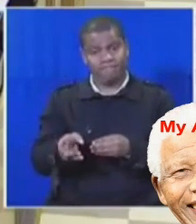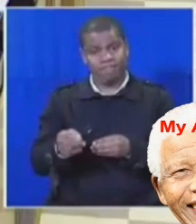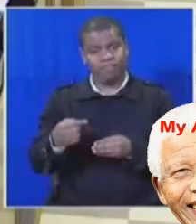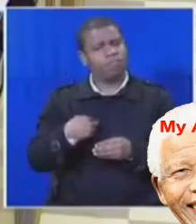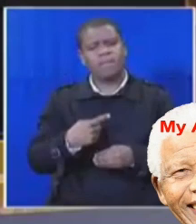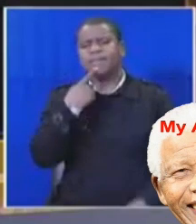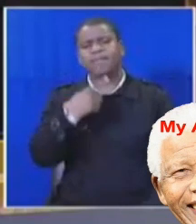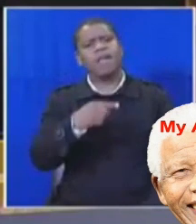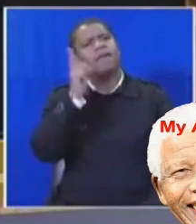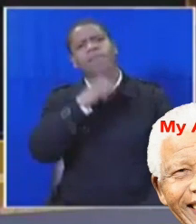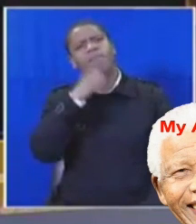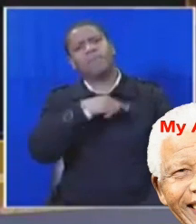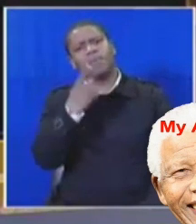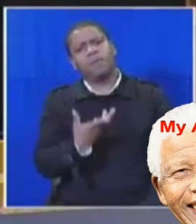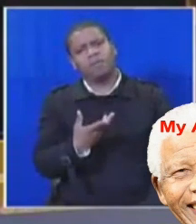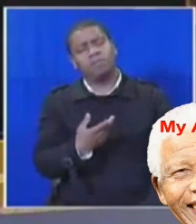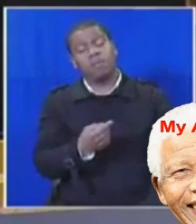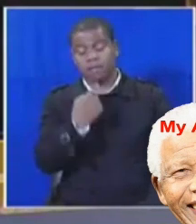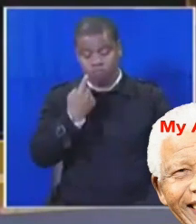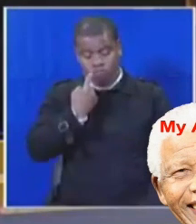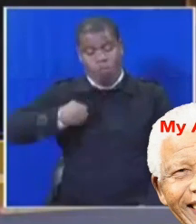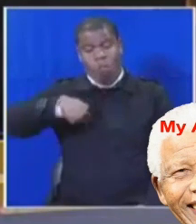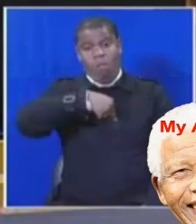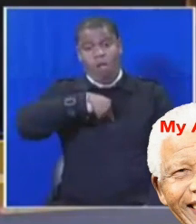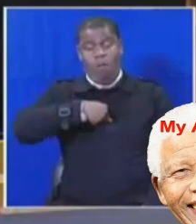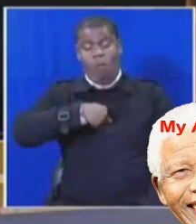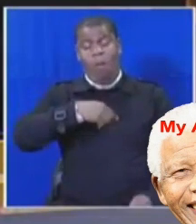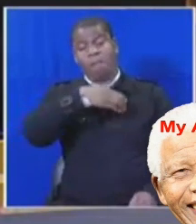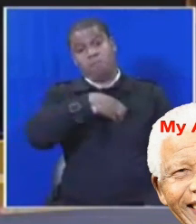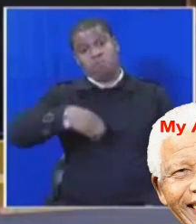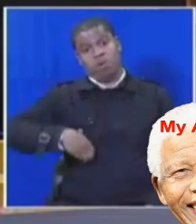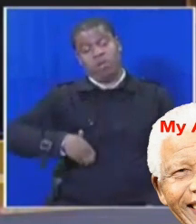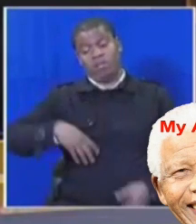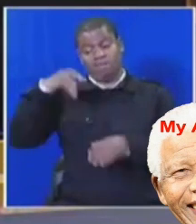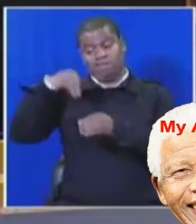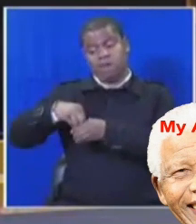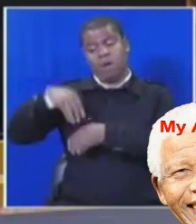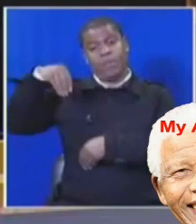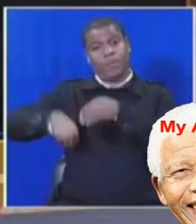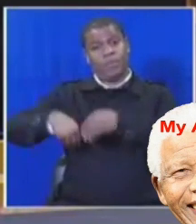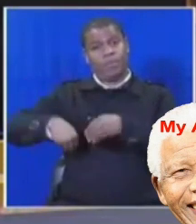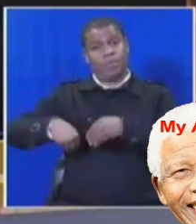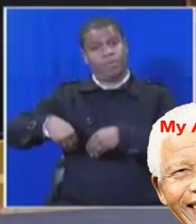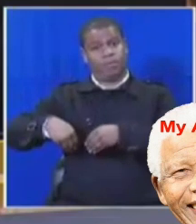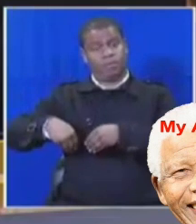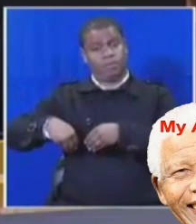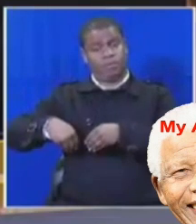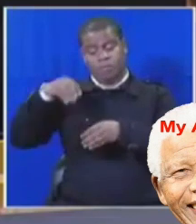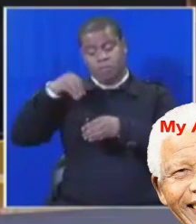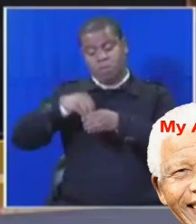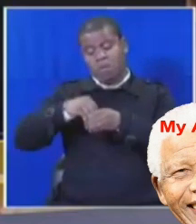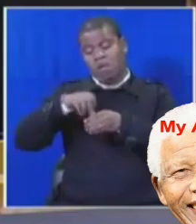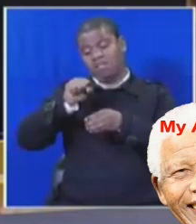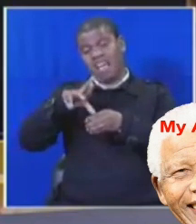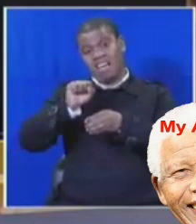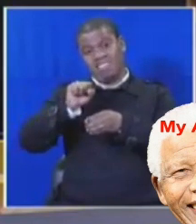He's saying our president is involved in corruption with SARS. And those are